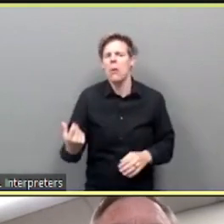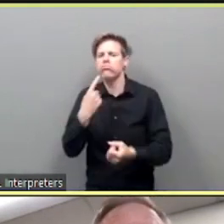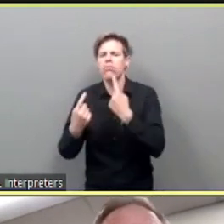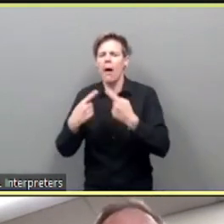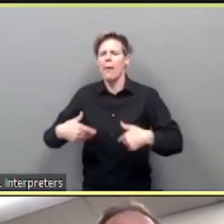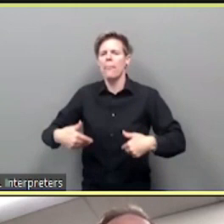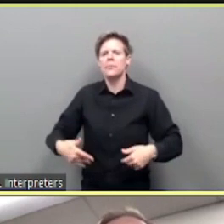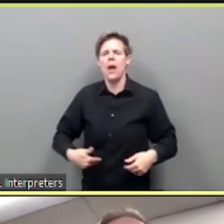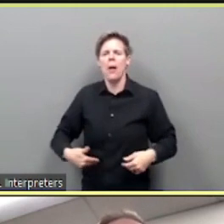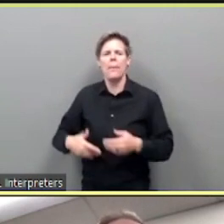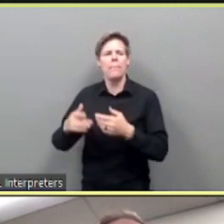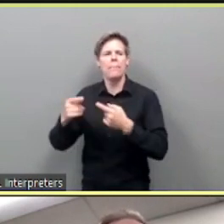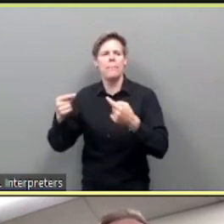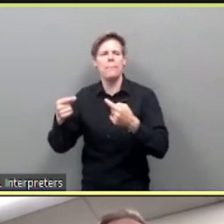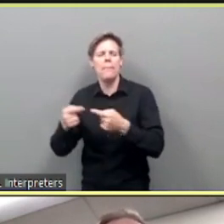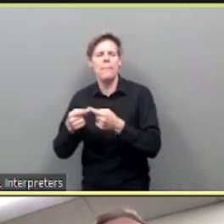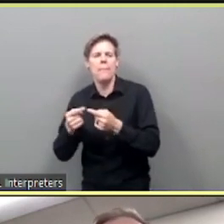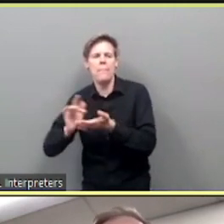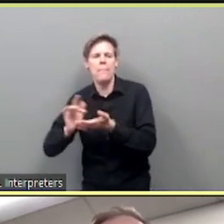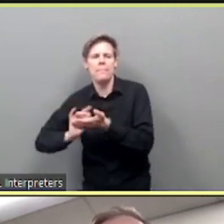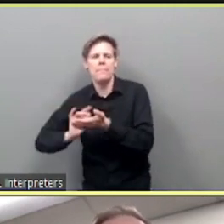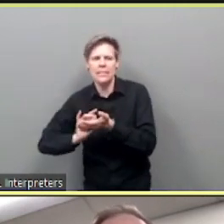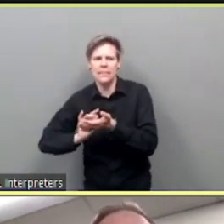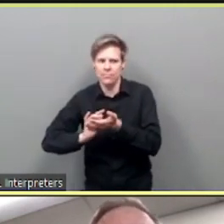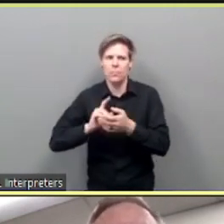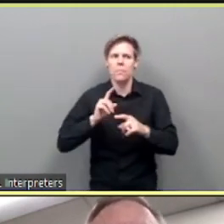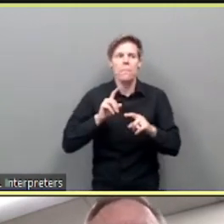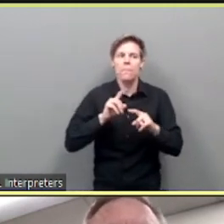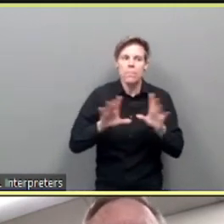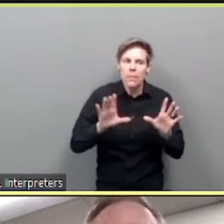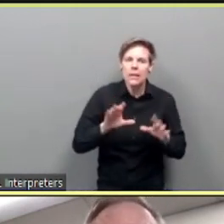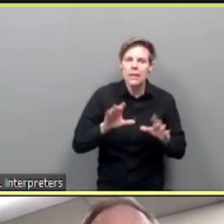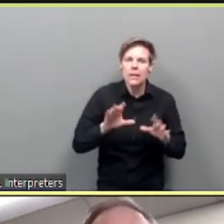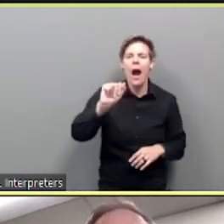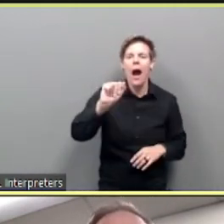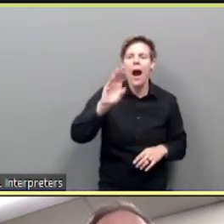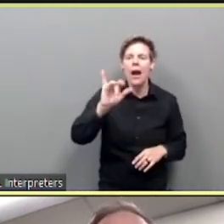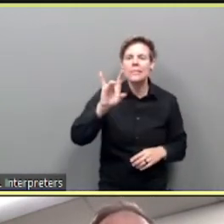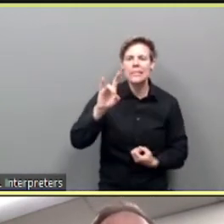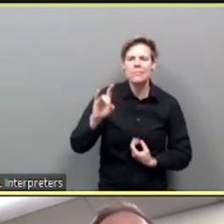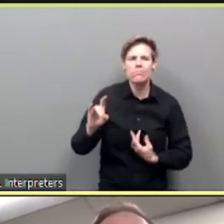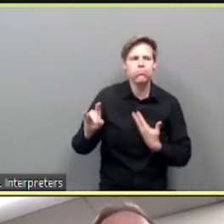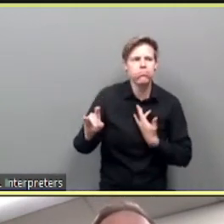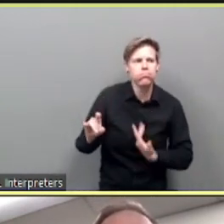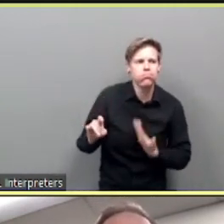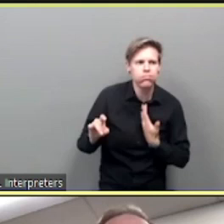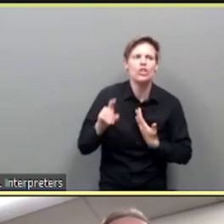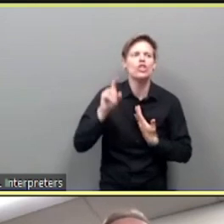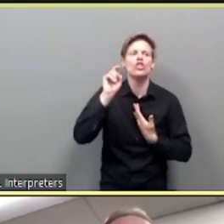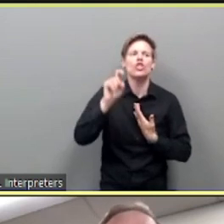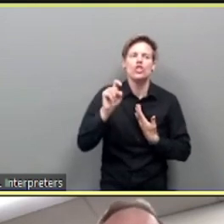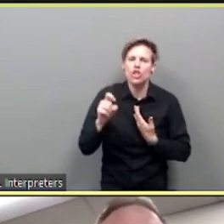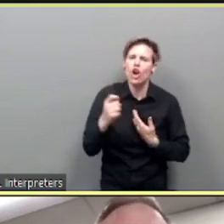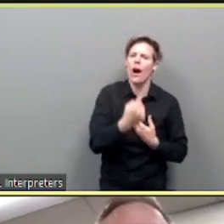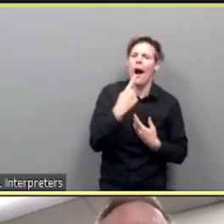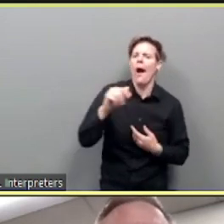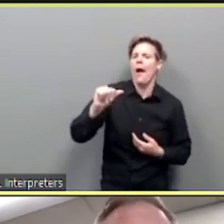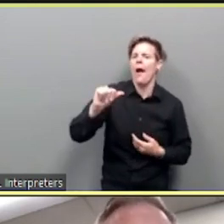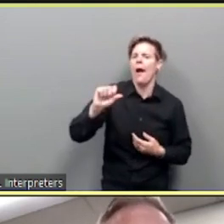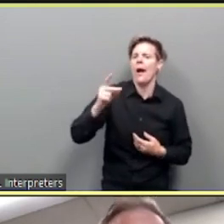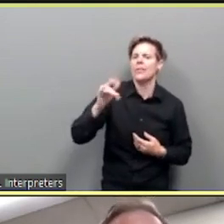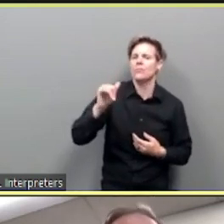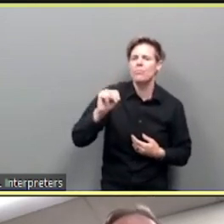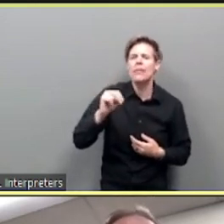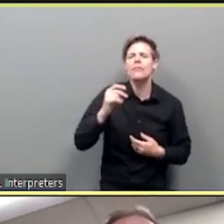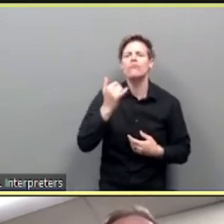is that antacids don't help with a heart attack. I should be taking an aspirin and calling 911. And that is exactly what's